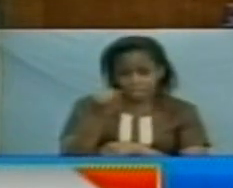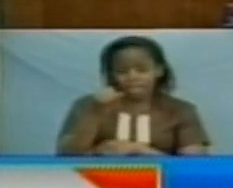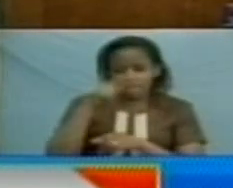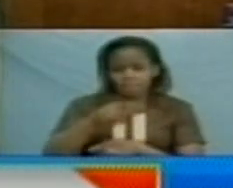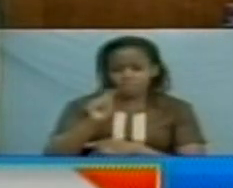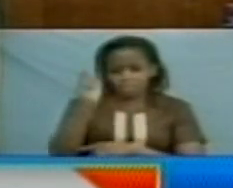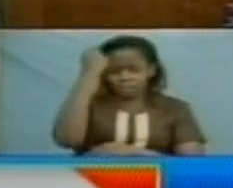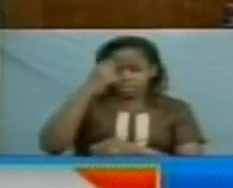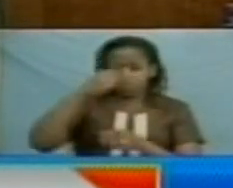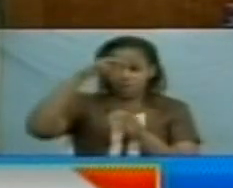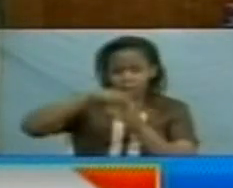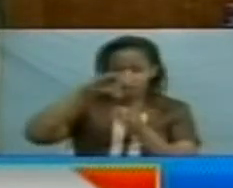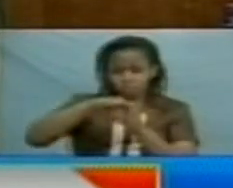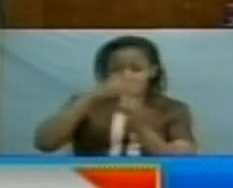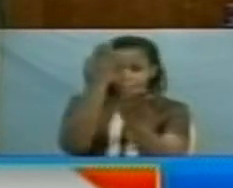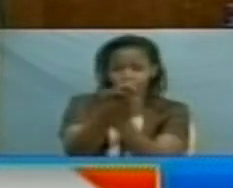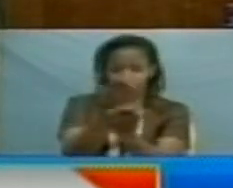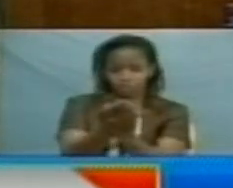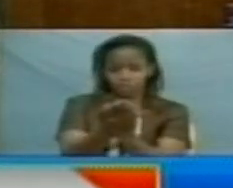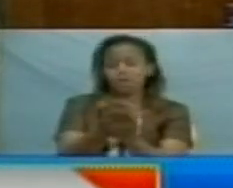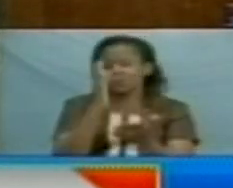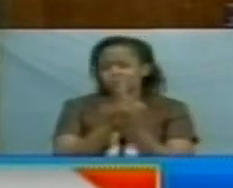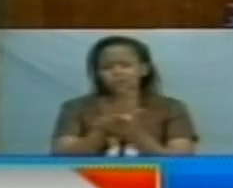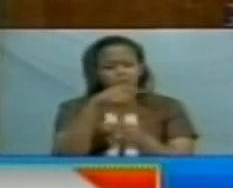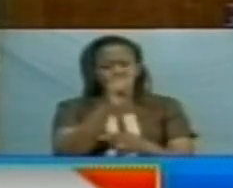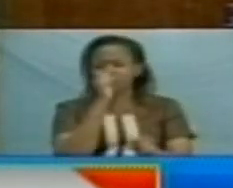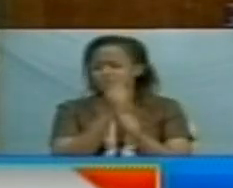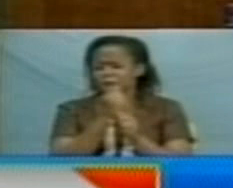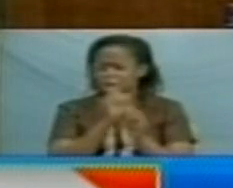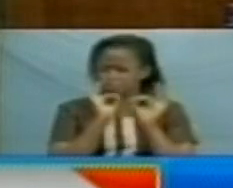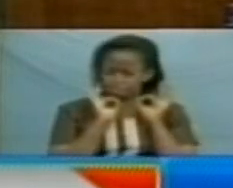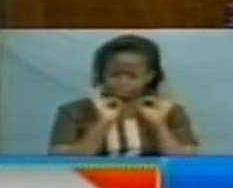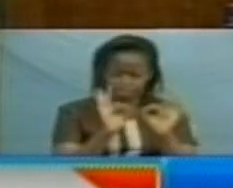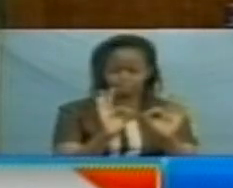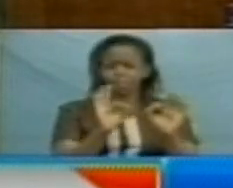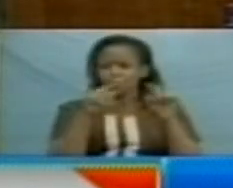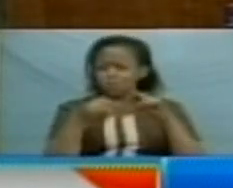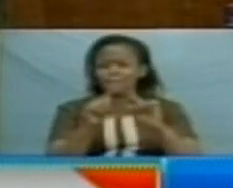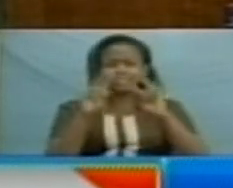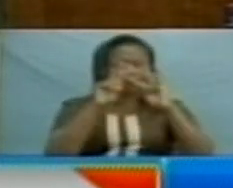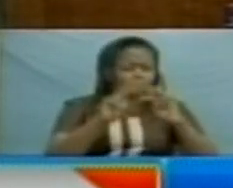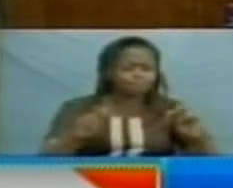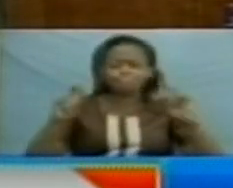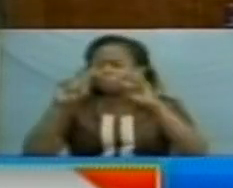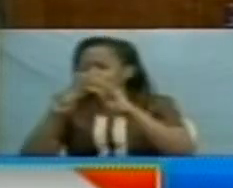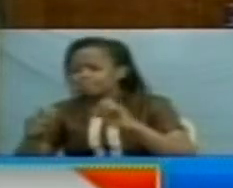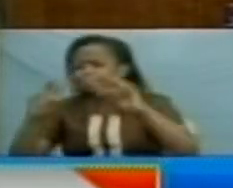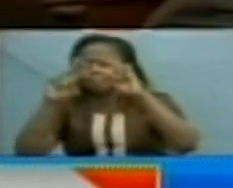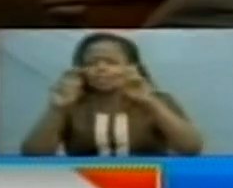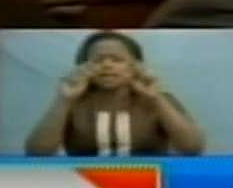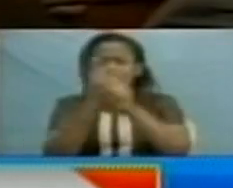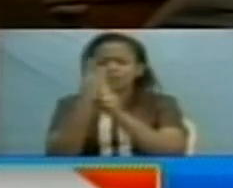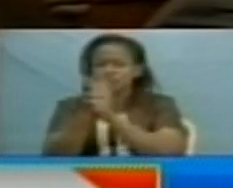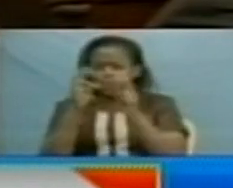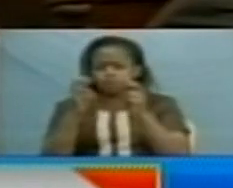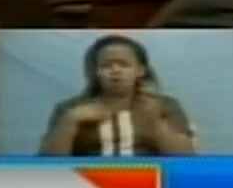election petition. You are simply superb. You did excellent research into the issues of law and fact that engaged